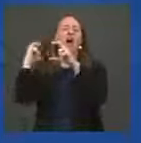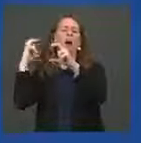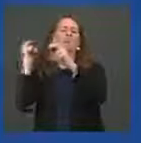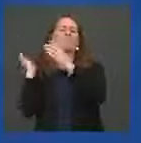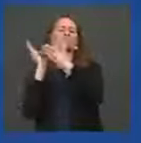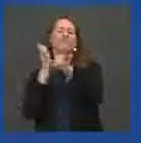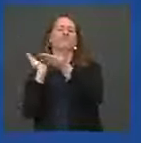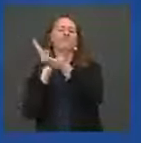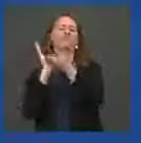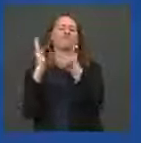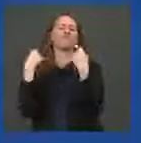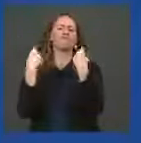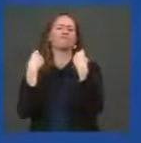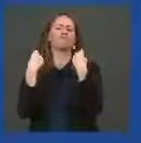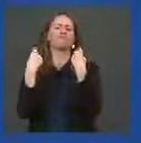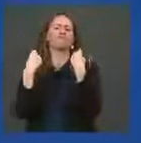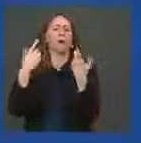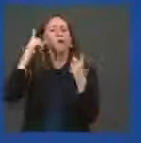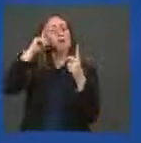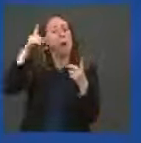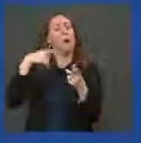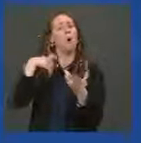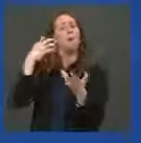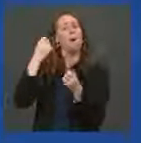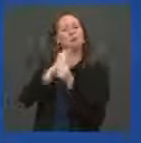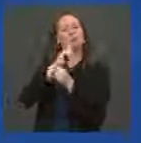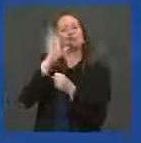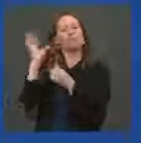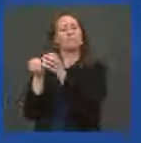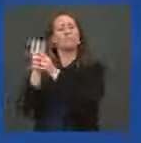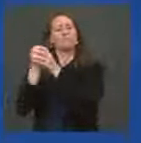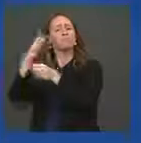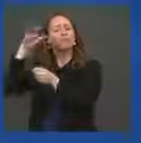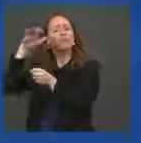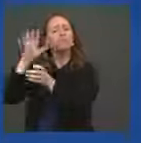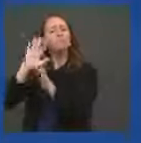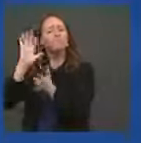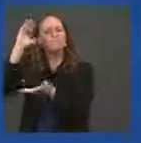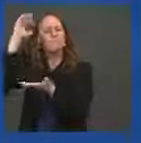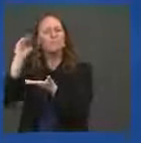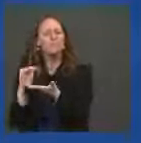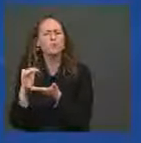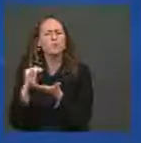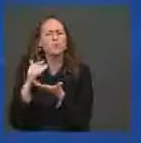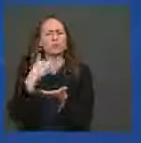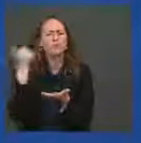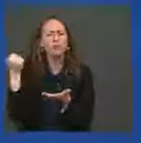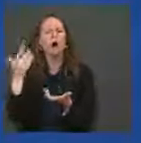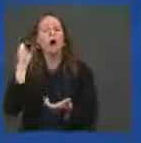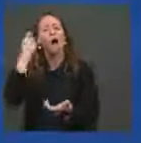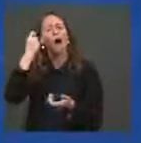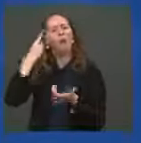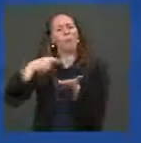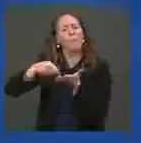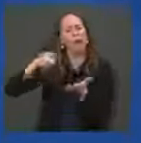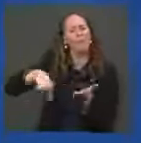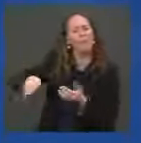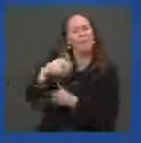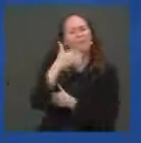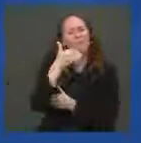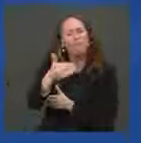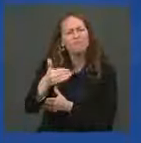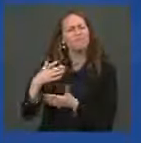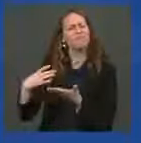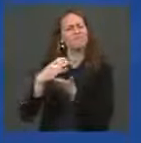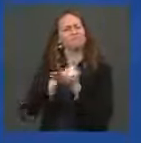our climate change goals. It also means creating and supporting good-paying jobs so folks want to stay in these